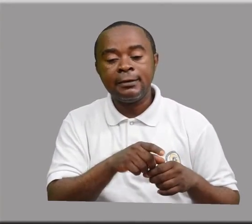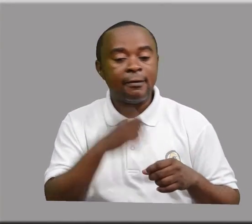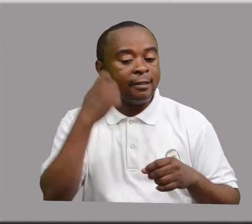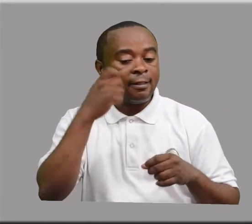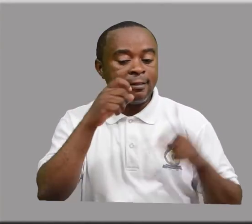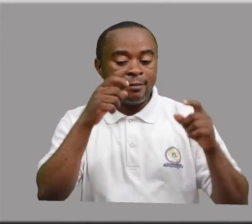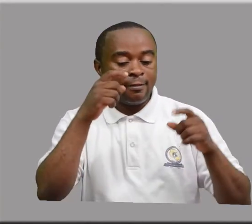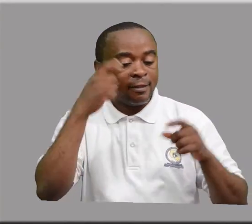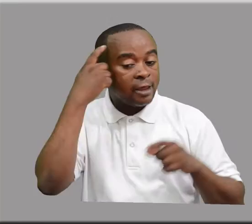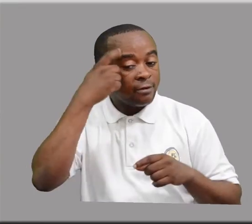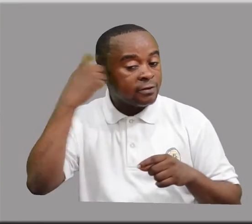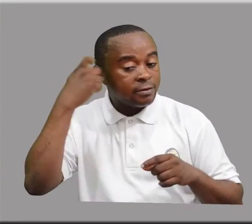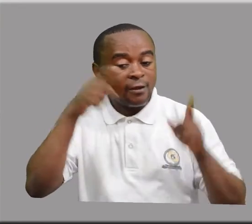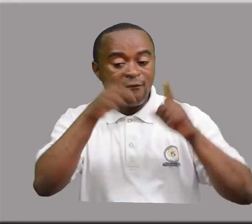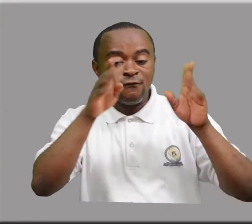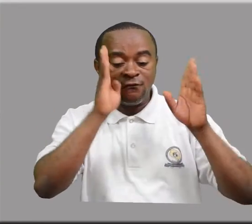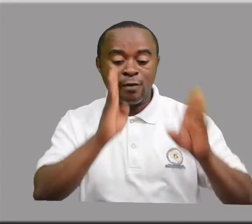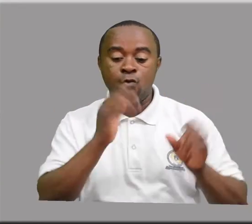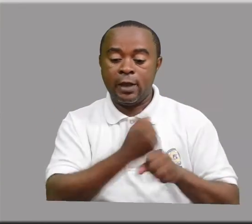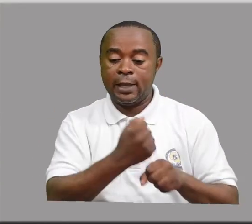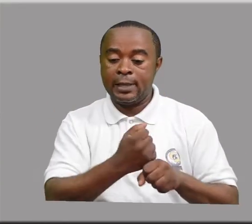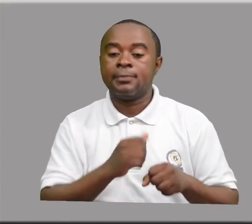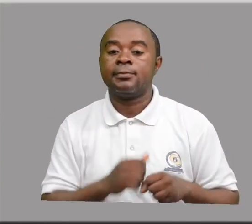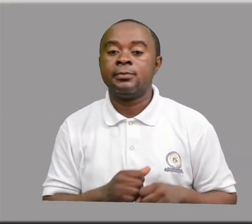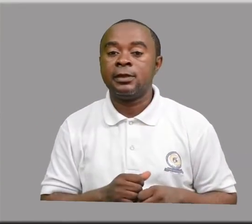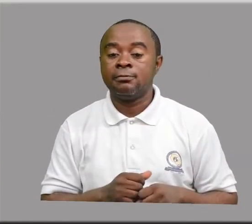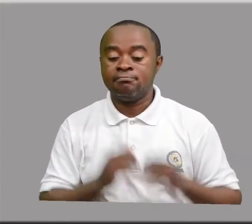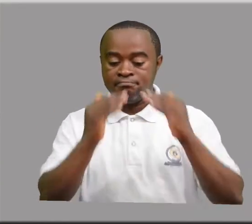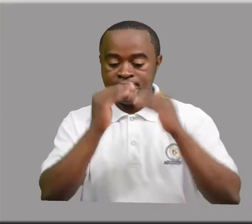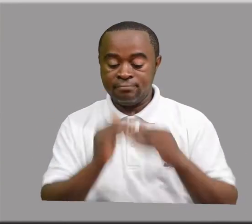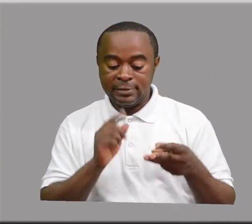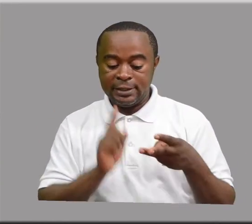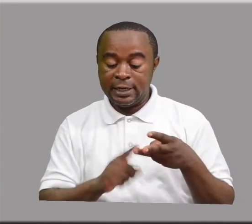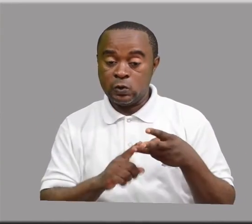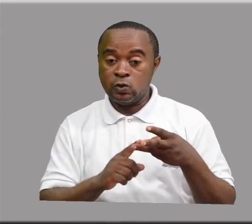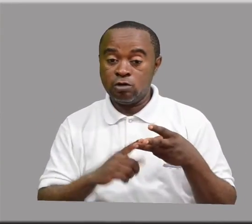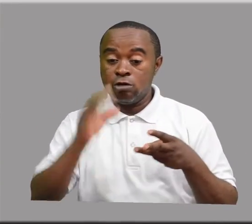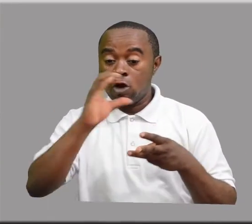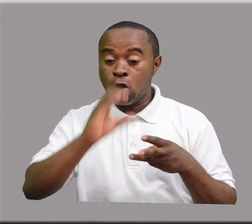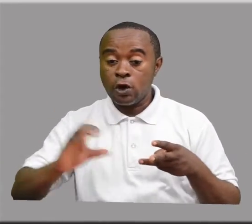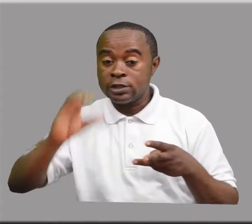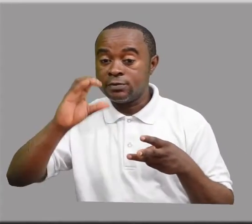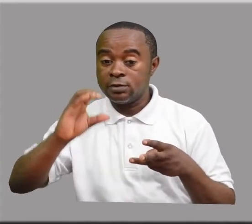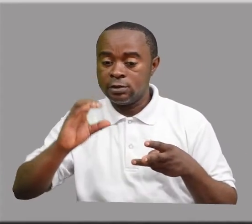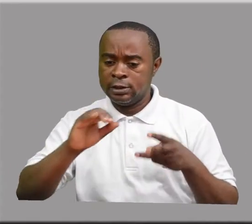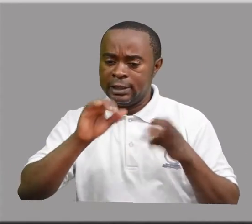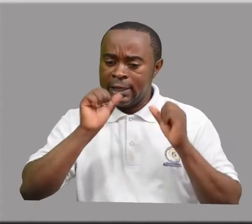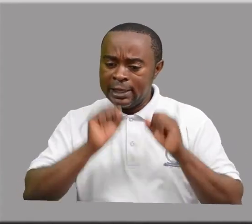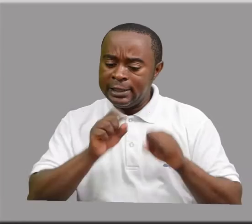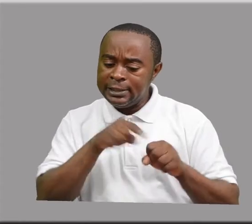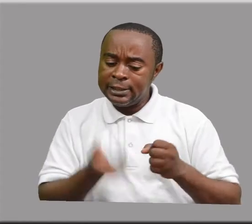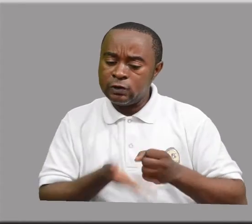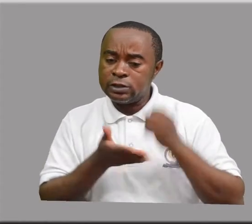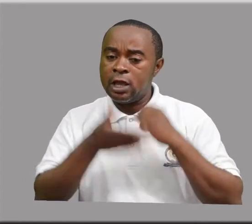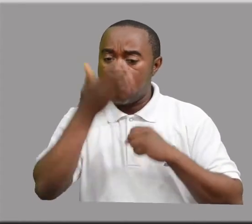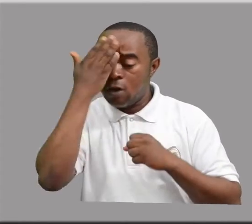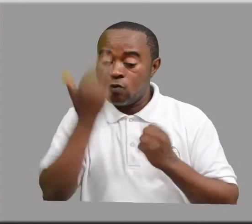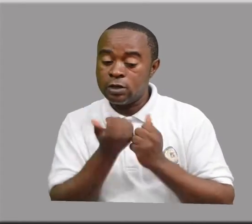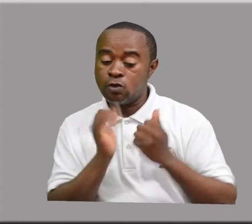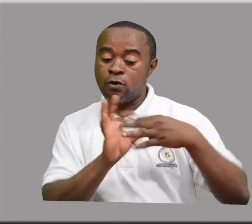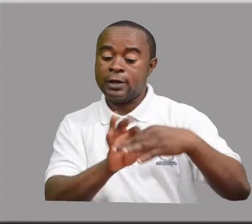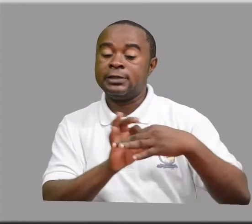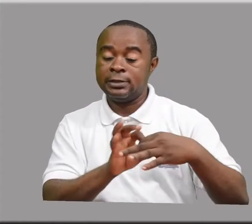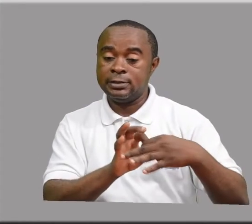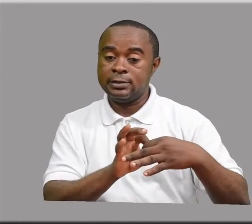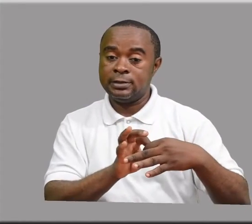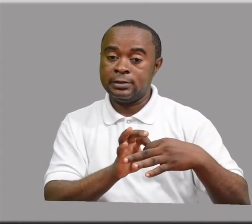conceptual framework, what you are basically doing is to show how the variables are related into others.